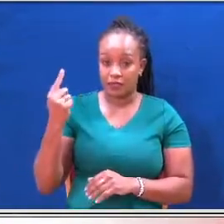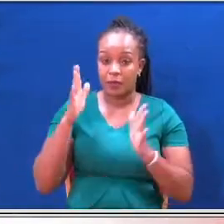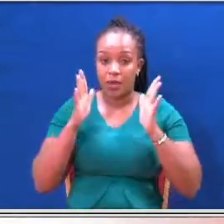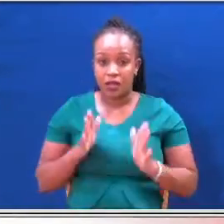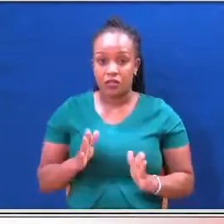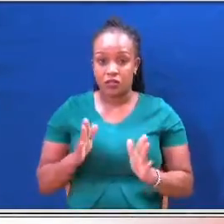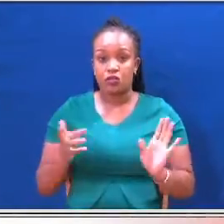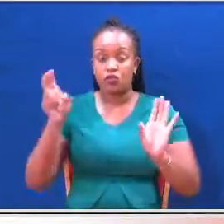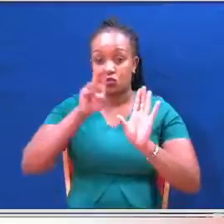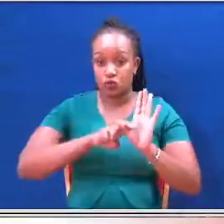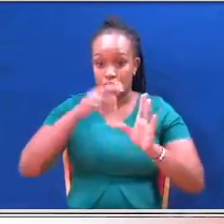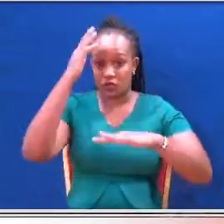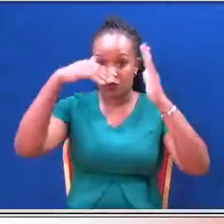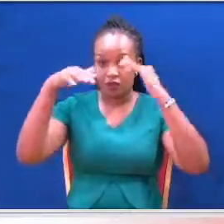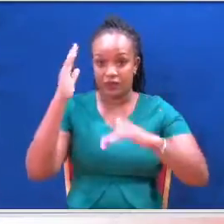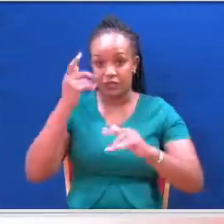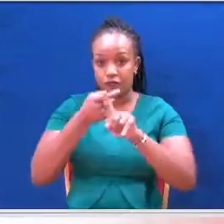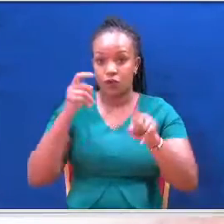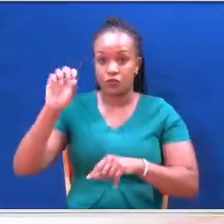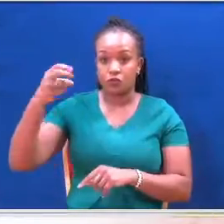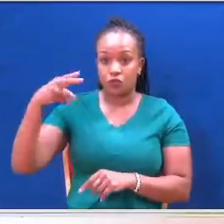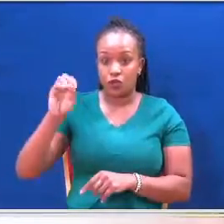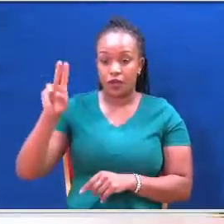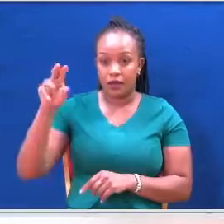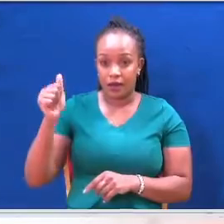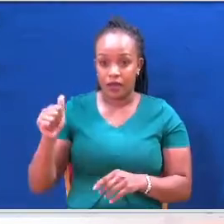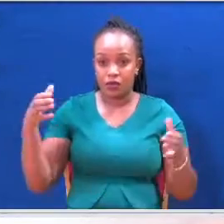country to join university.